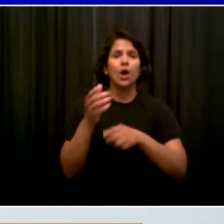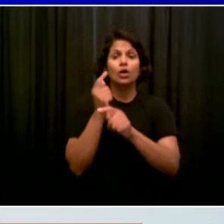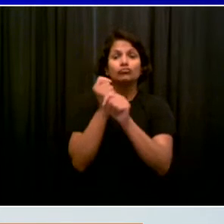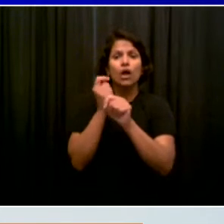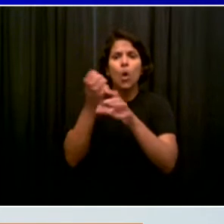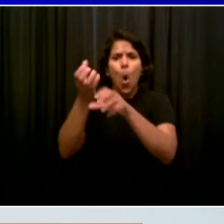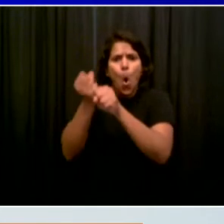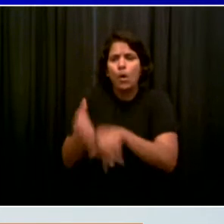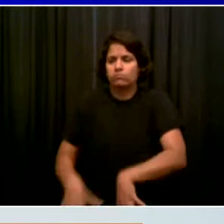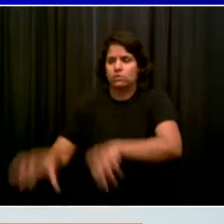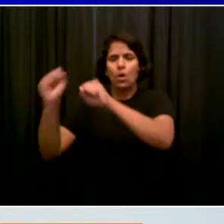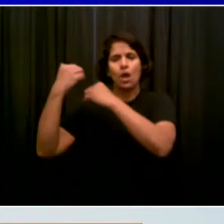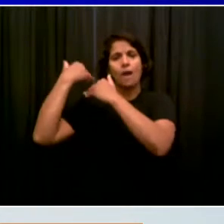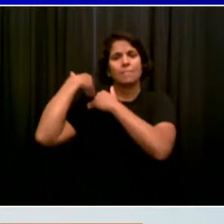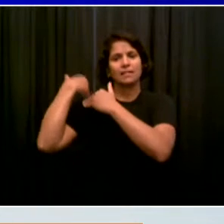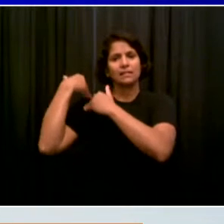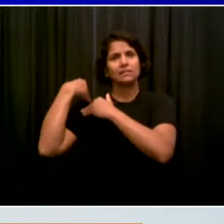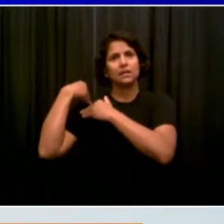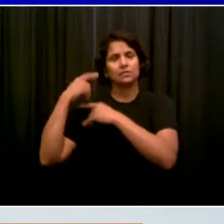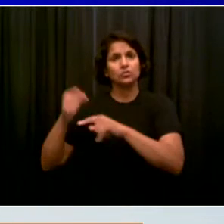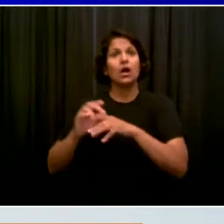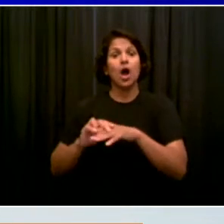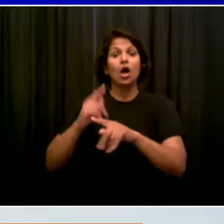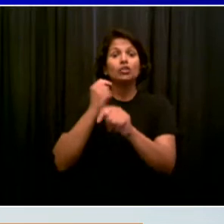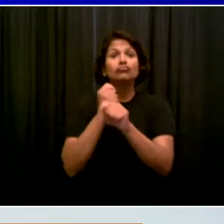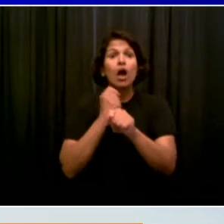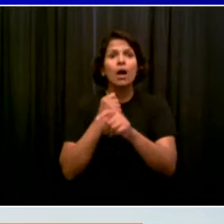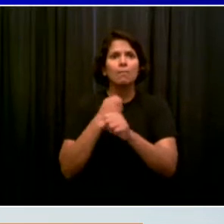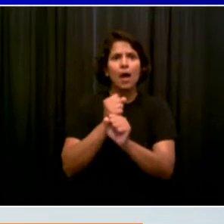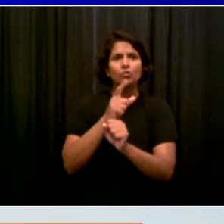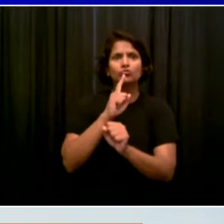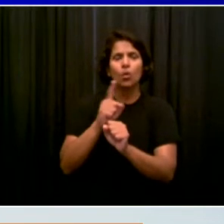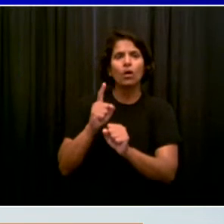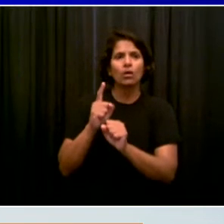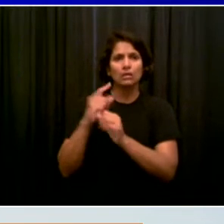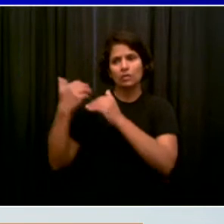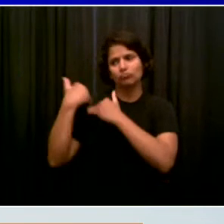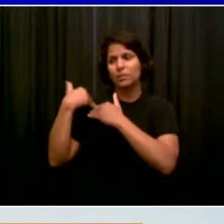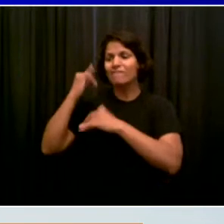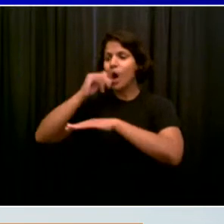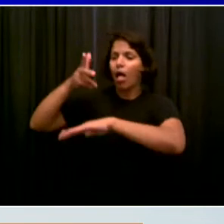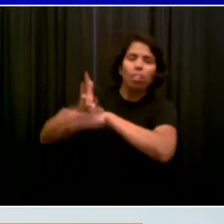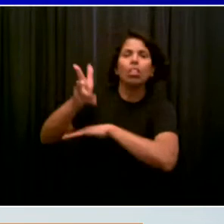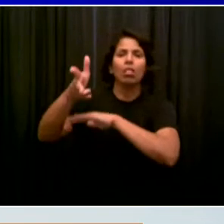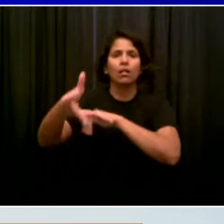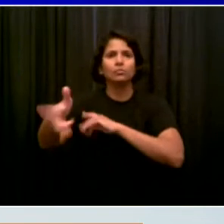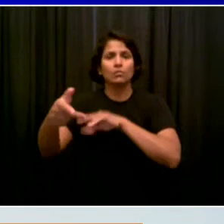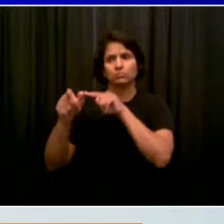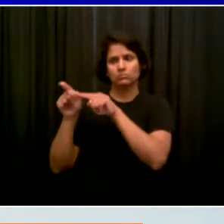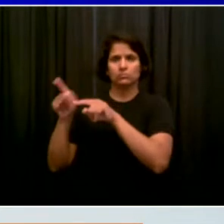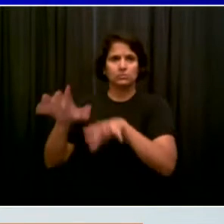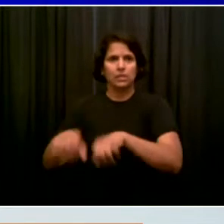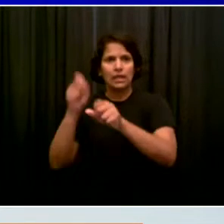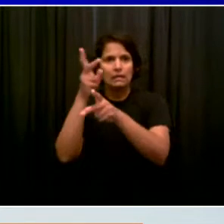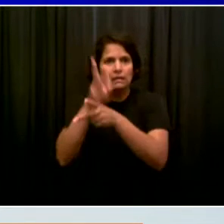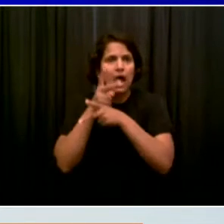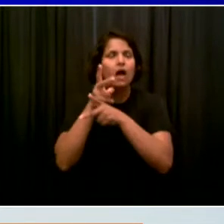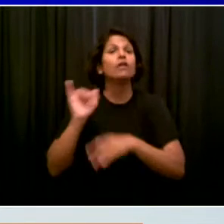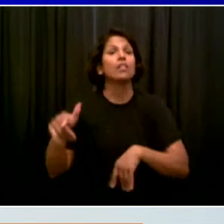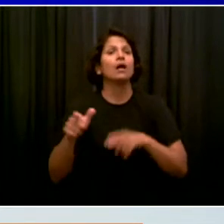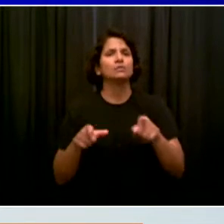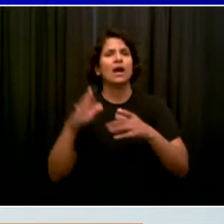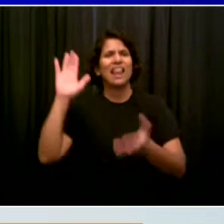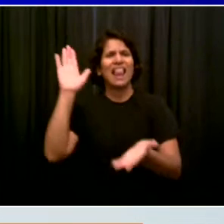industry accountable. Get these big, oversized trucks out of our lives, starting with the BQE, but more and more we're going to fight them all over the